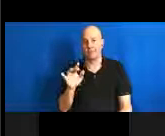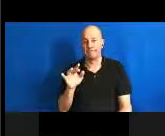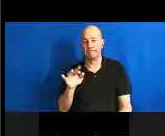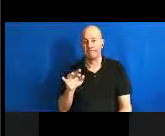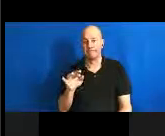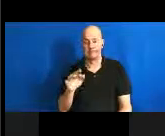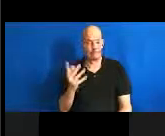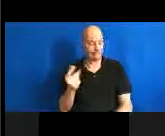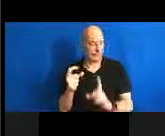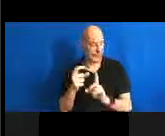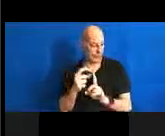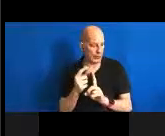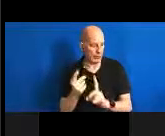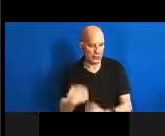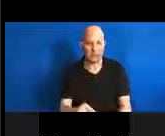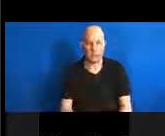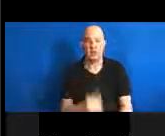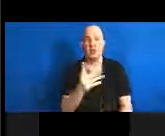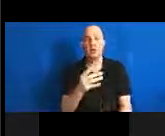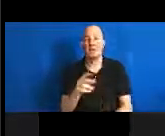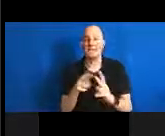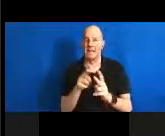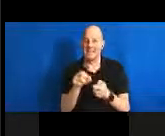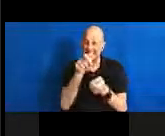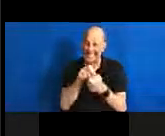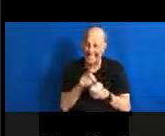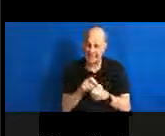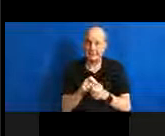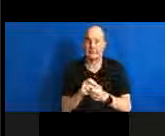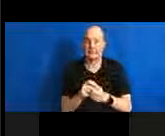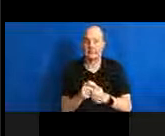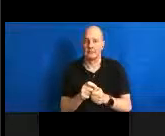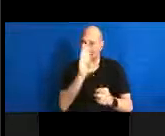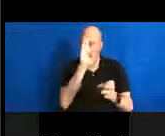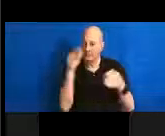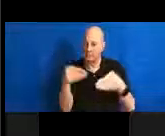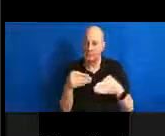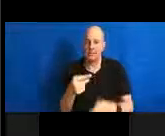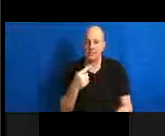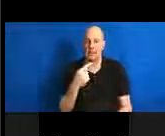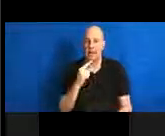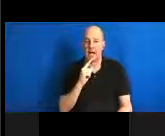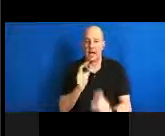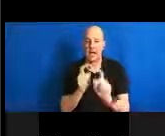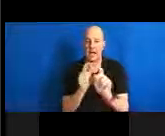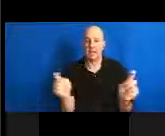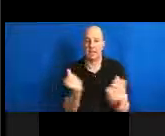what's the word for this? You want to be detail oriented, and as it says, allocating everything to profit and